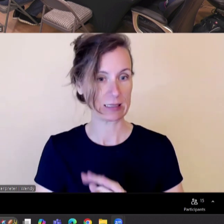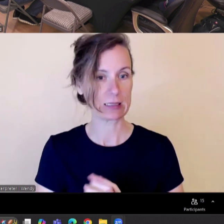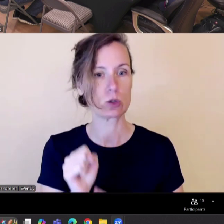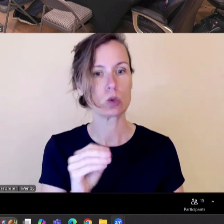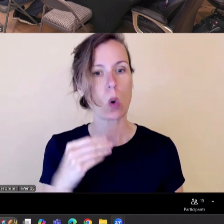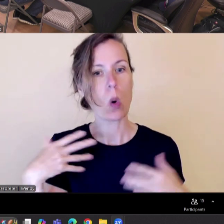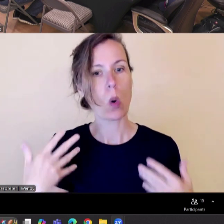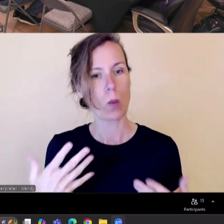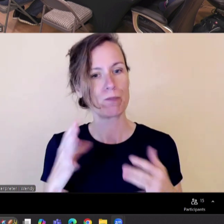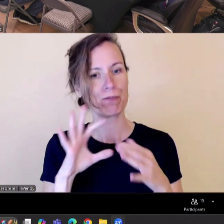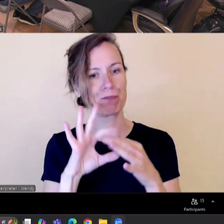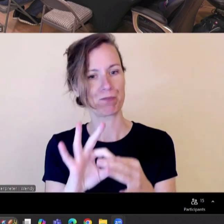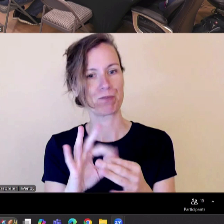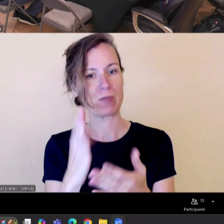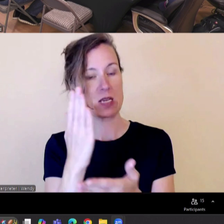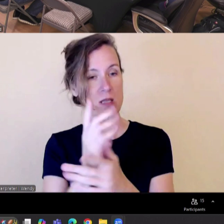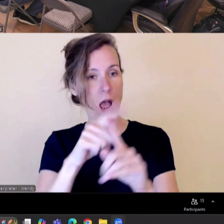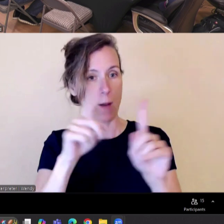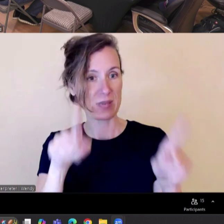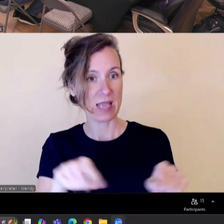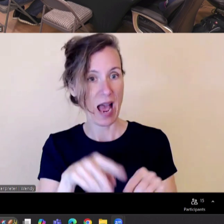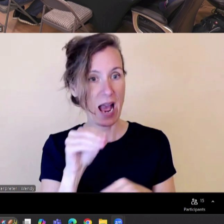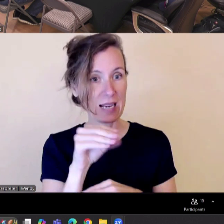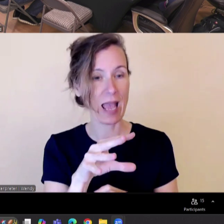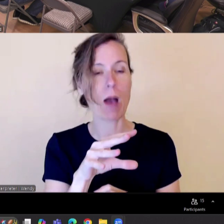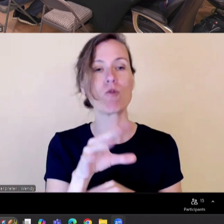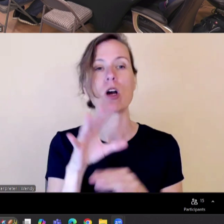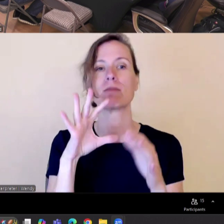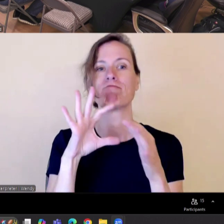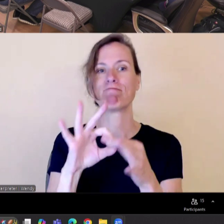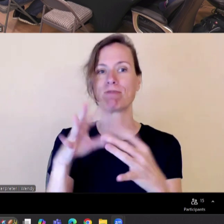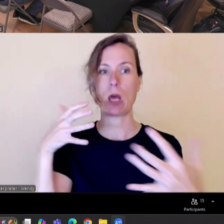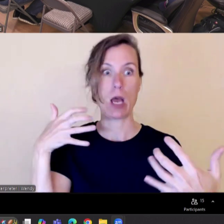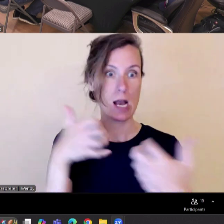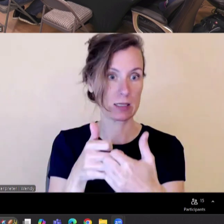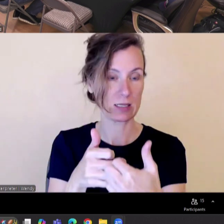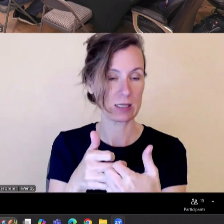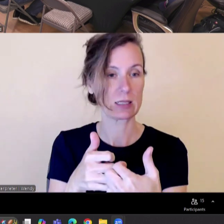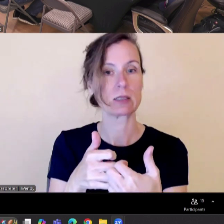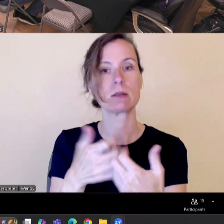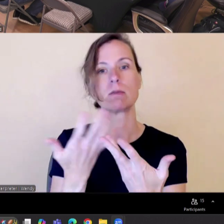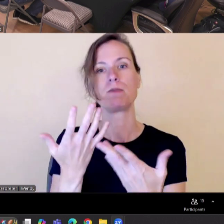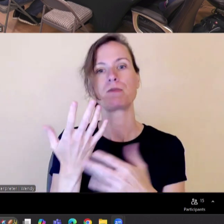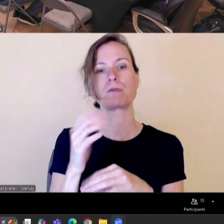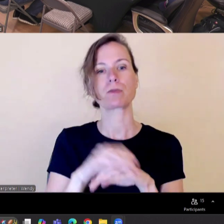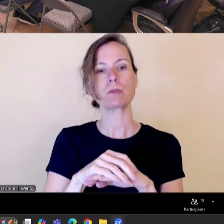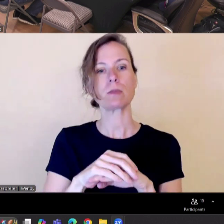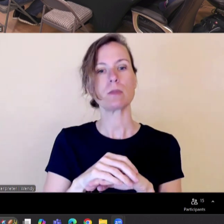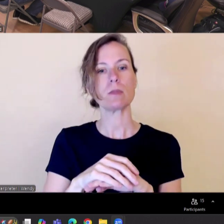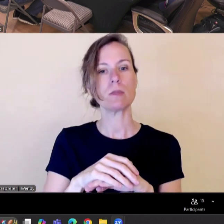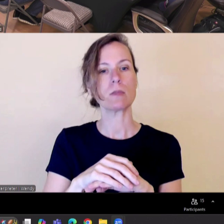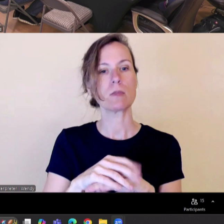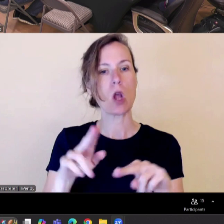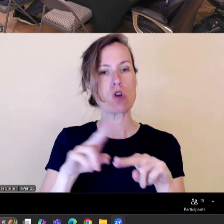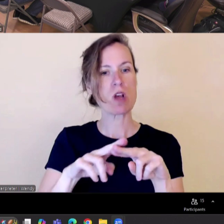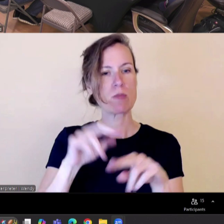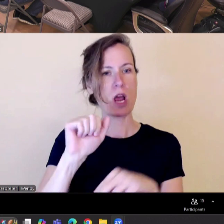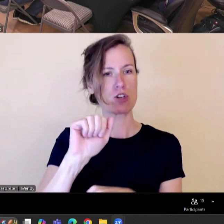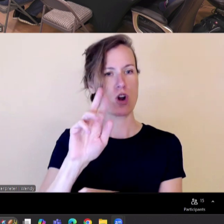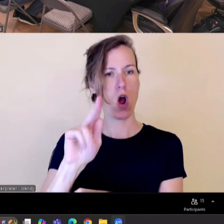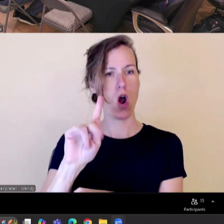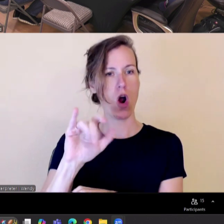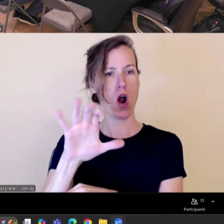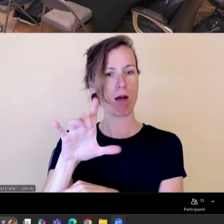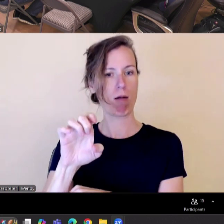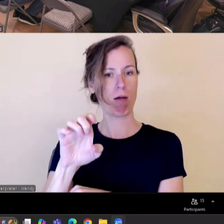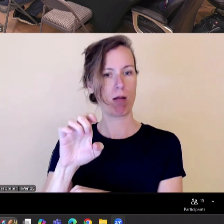importantly, the collisions as it relates to stop sign enforcement, Transportation Article 21707 of the Maryland Transportation Article is very